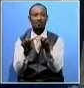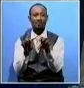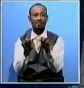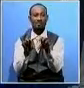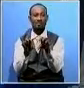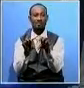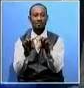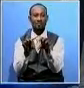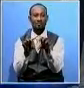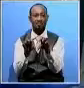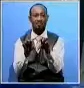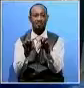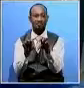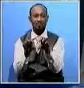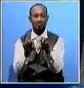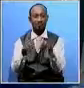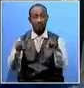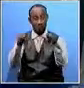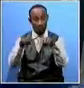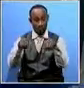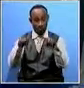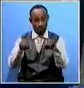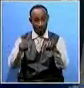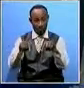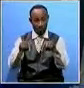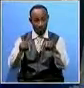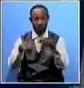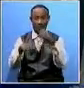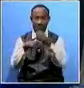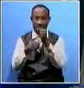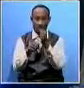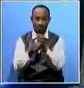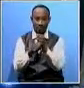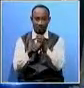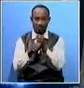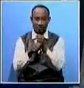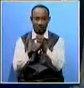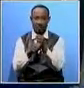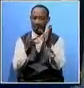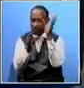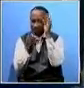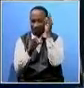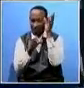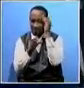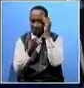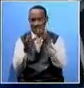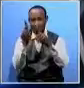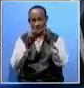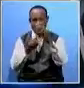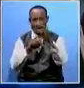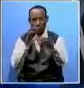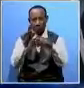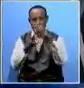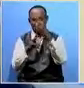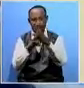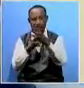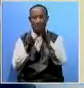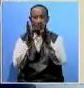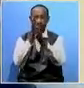activity. A local jury made up of experts, people from the world of